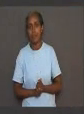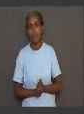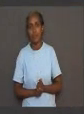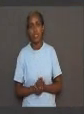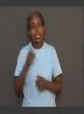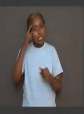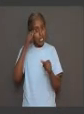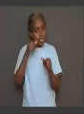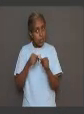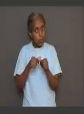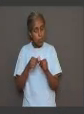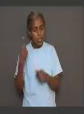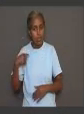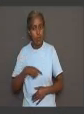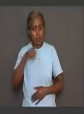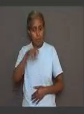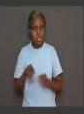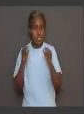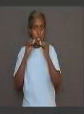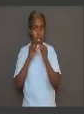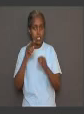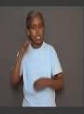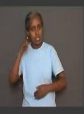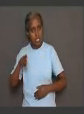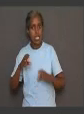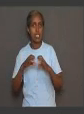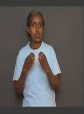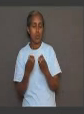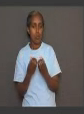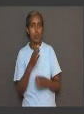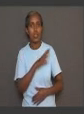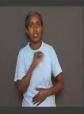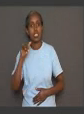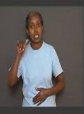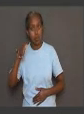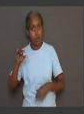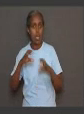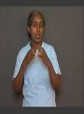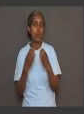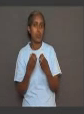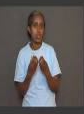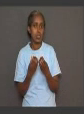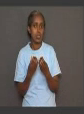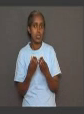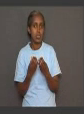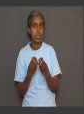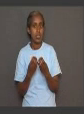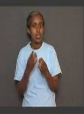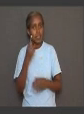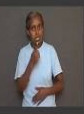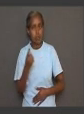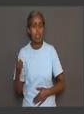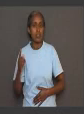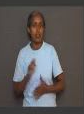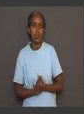Remember, we must add the x components and the y components respectively.